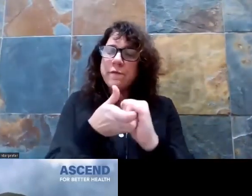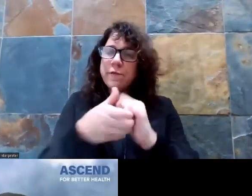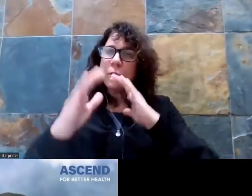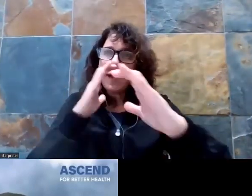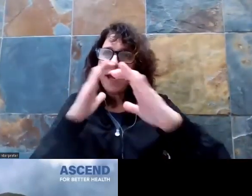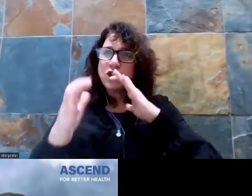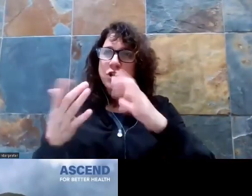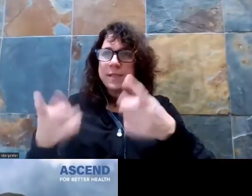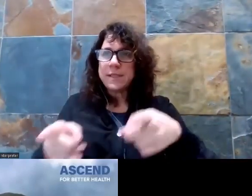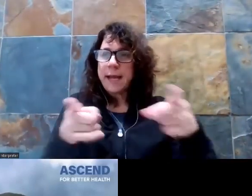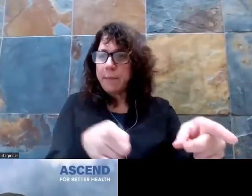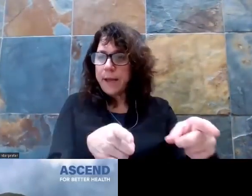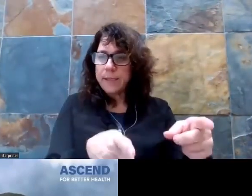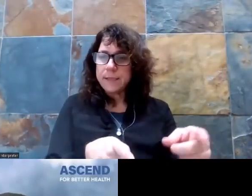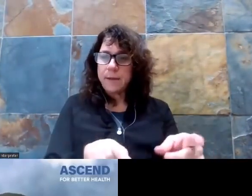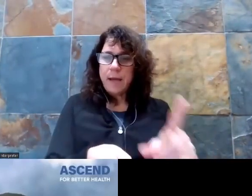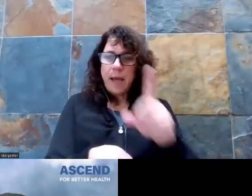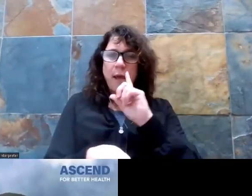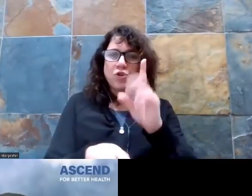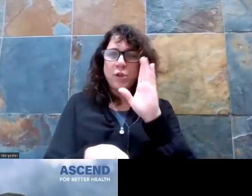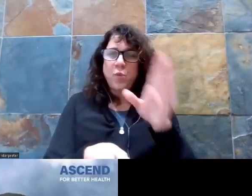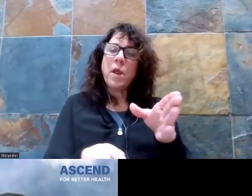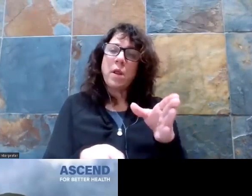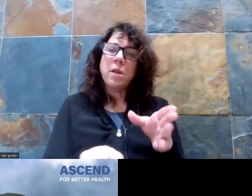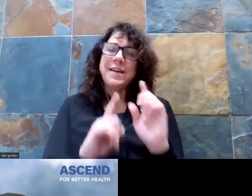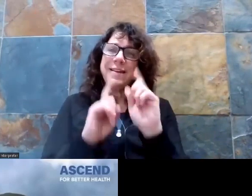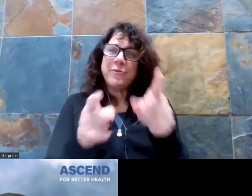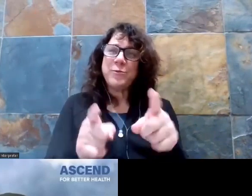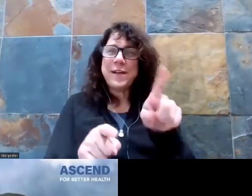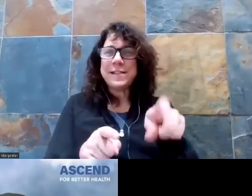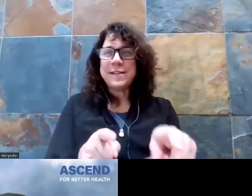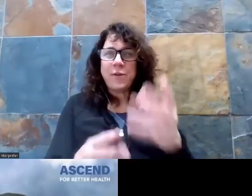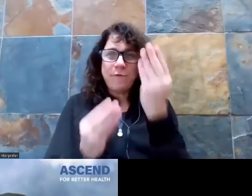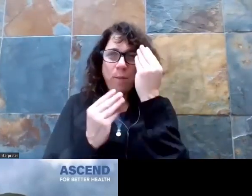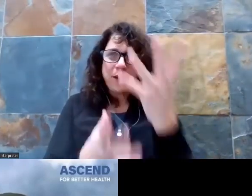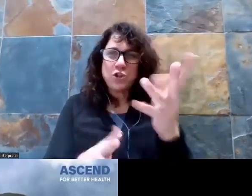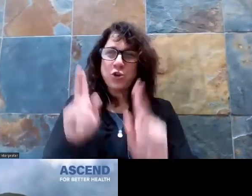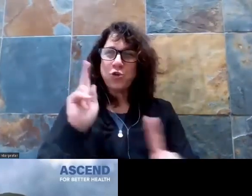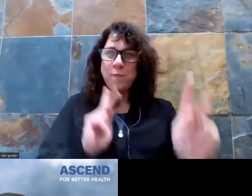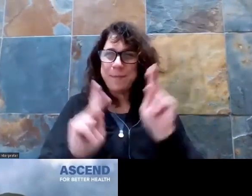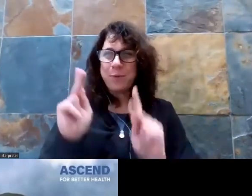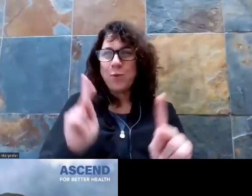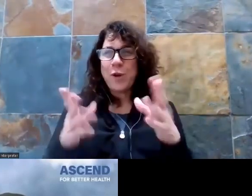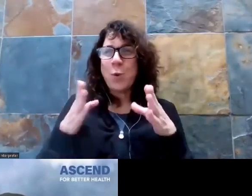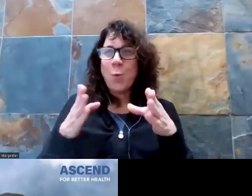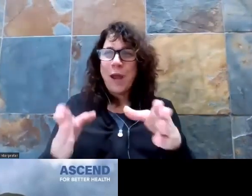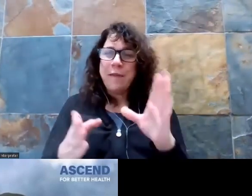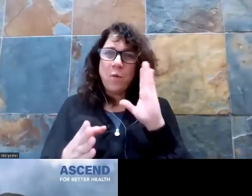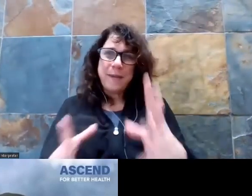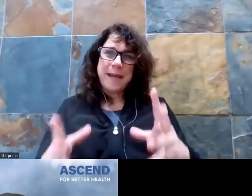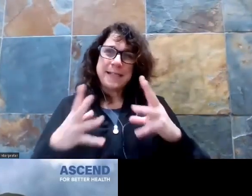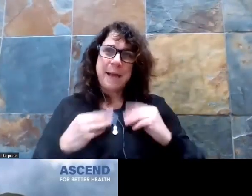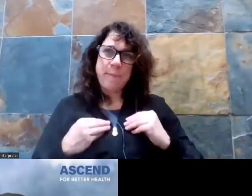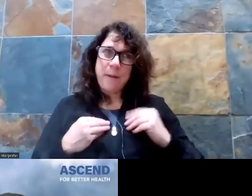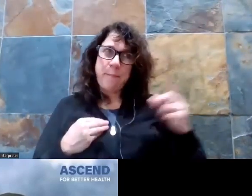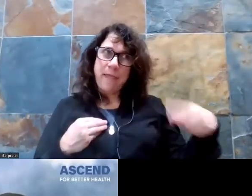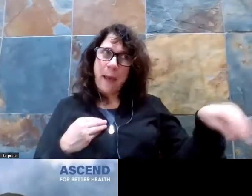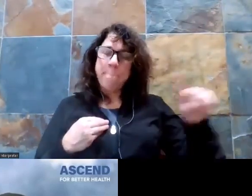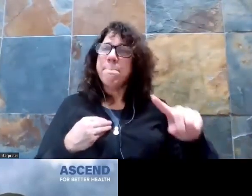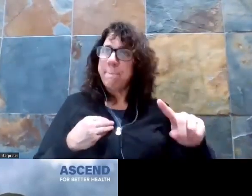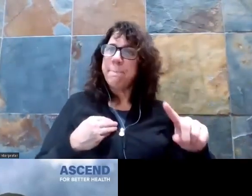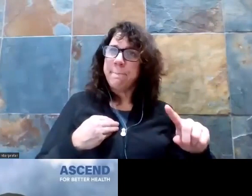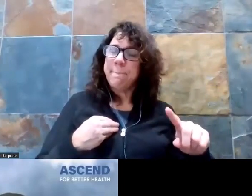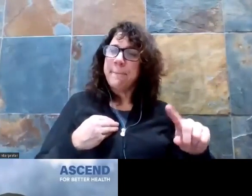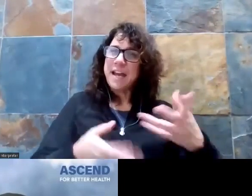communications taking place that will actually get the necessary information to people in a way that will be accepted by them